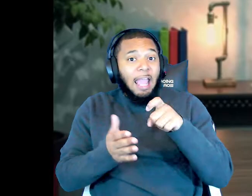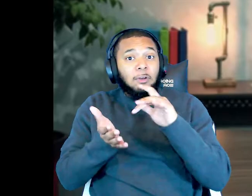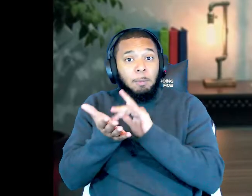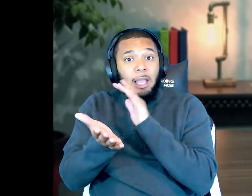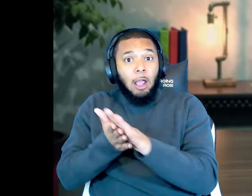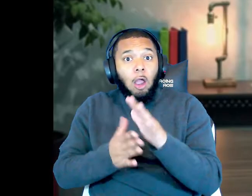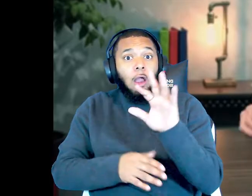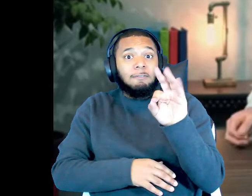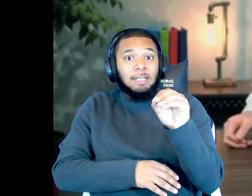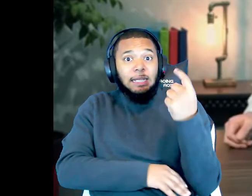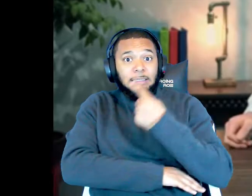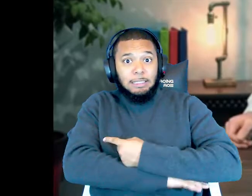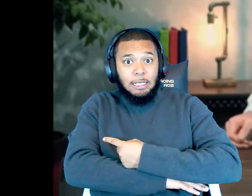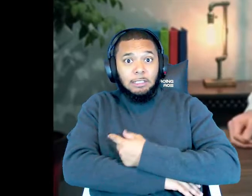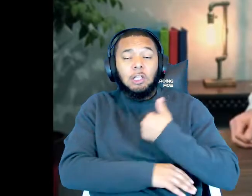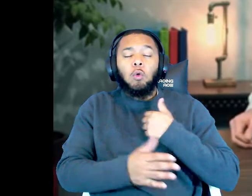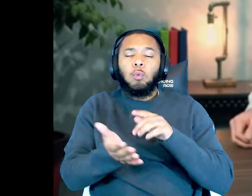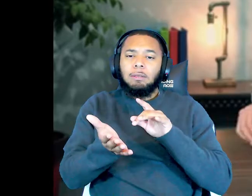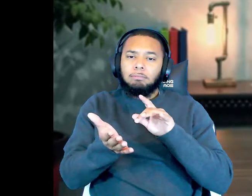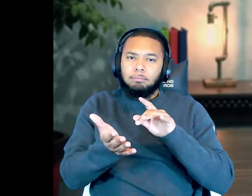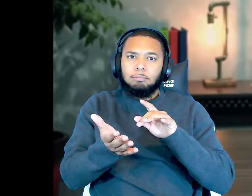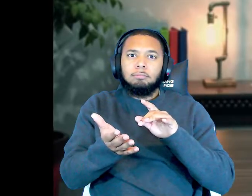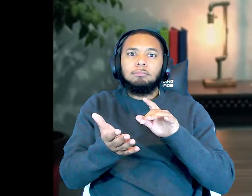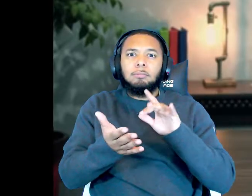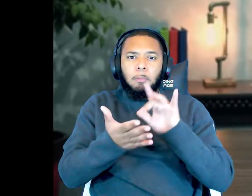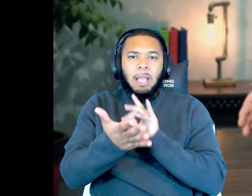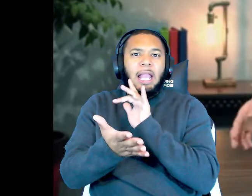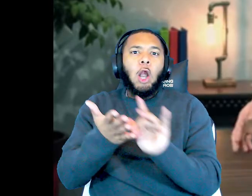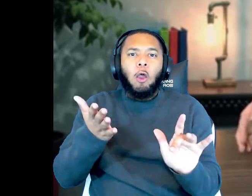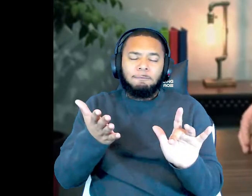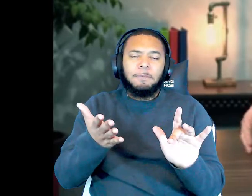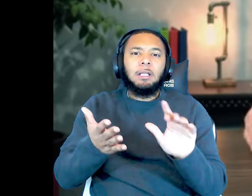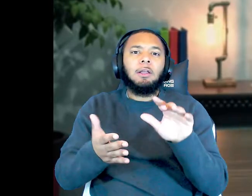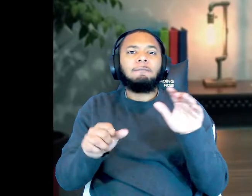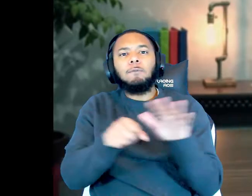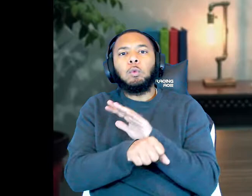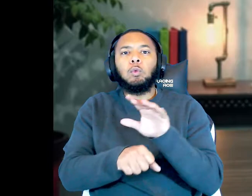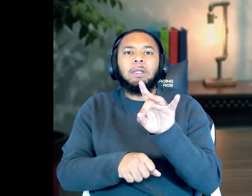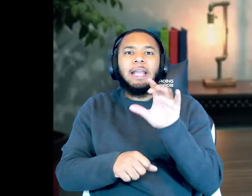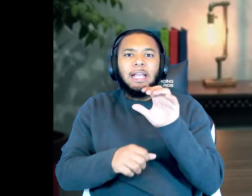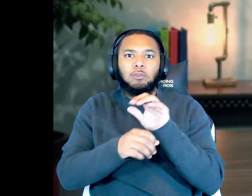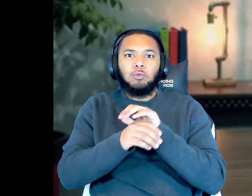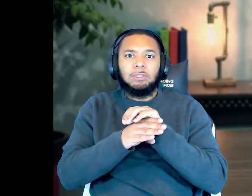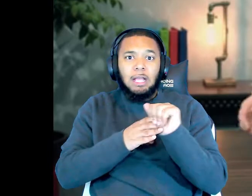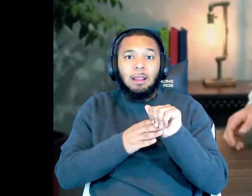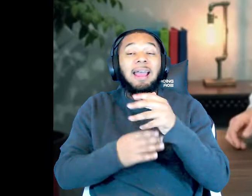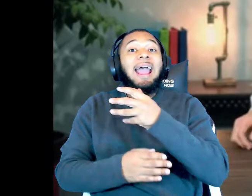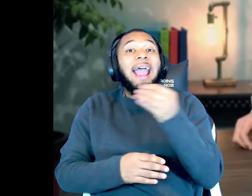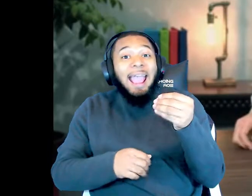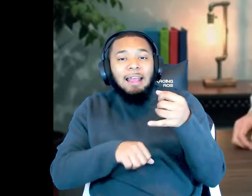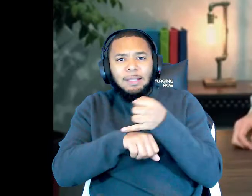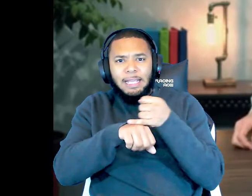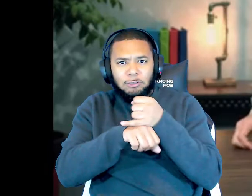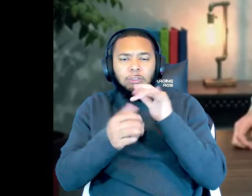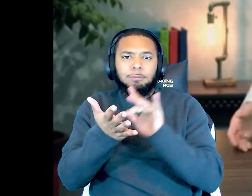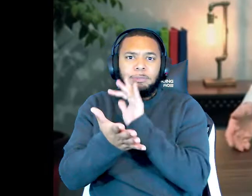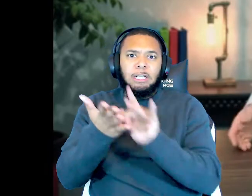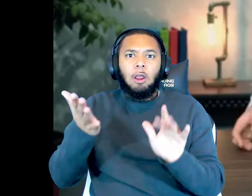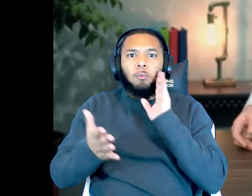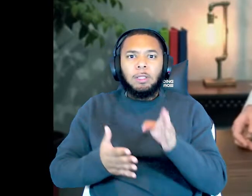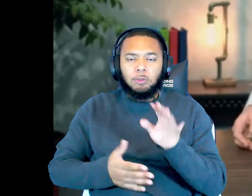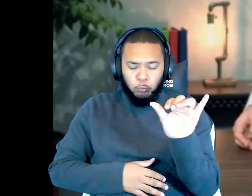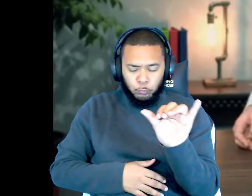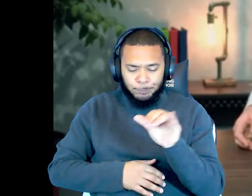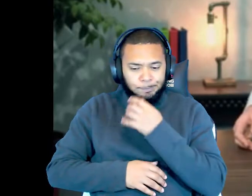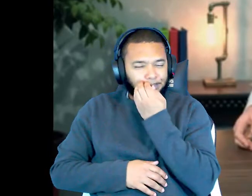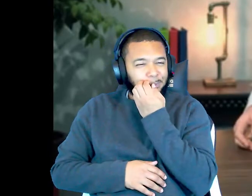off, and we're going to pay the full $800 and the interest accrued at the end of that 3-month period. How